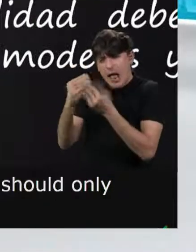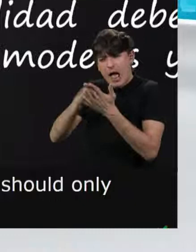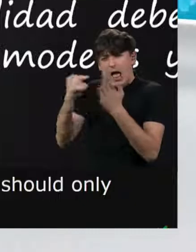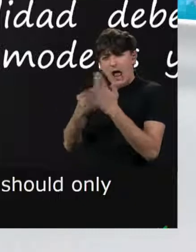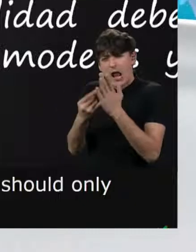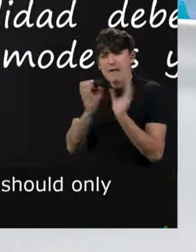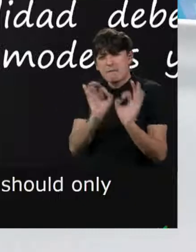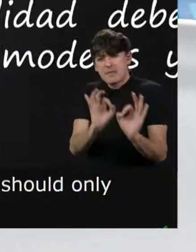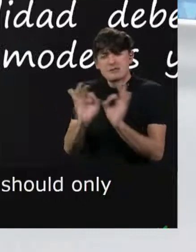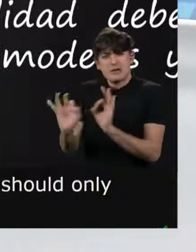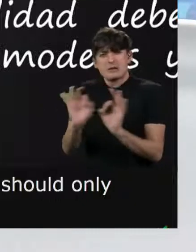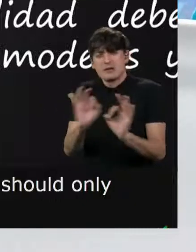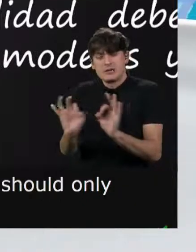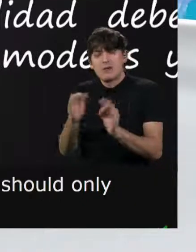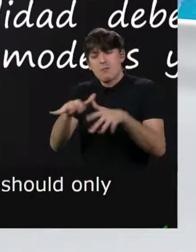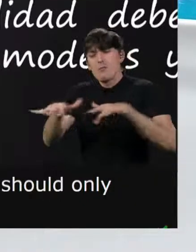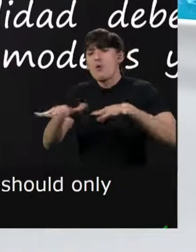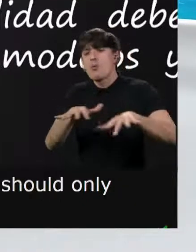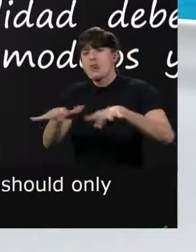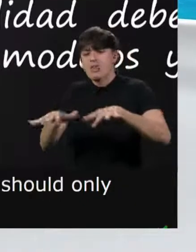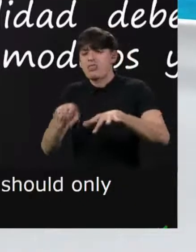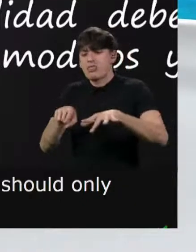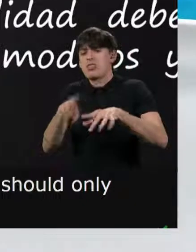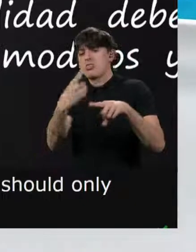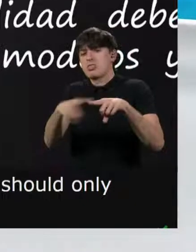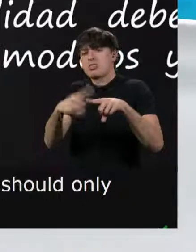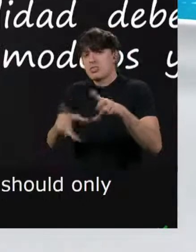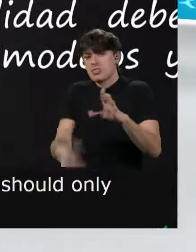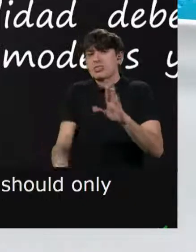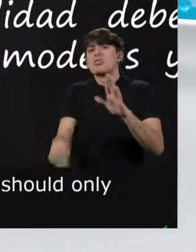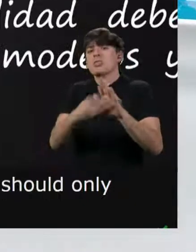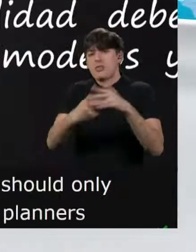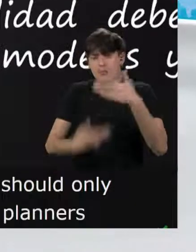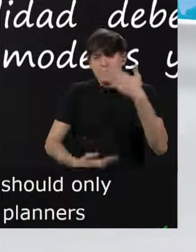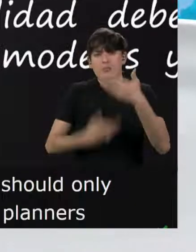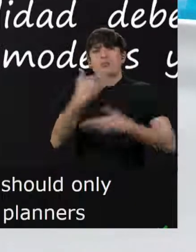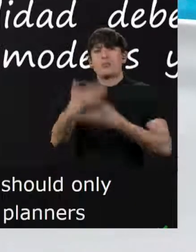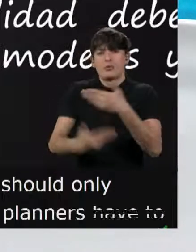planners have to see mobility as